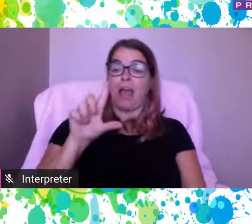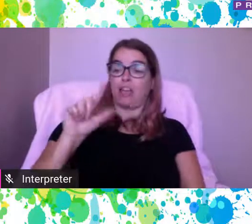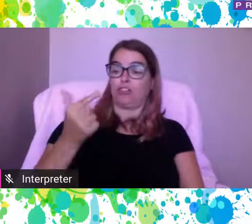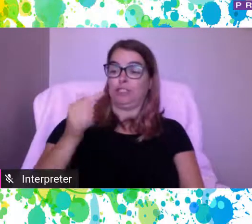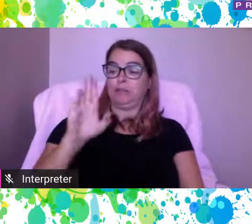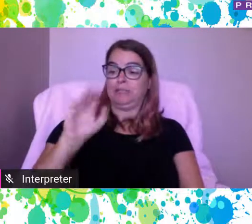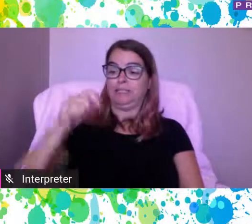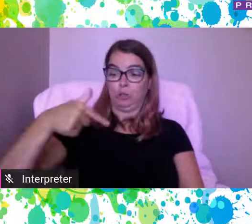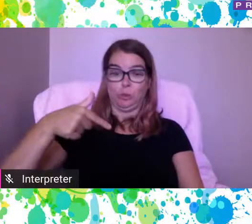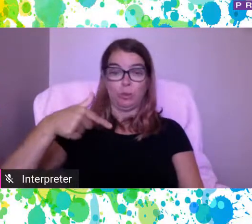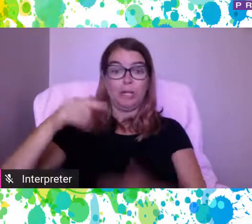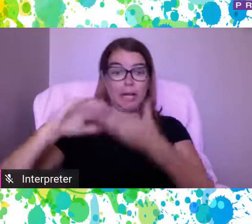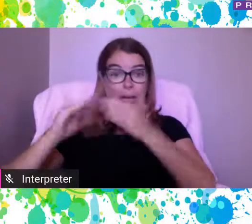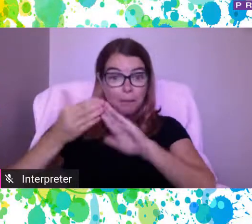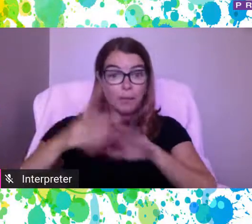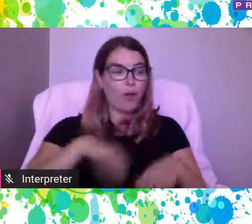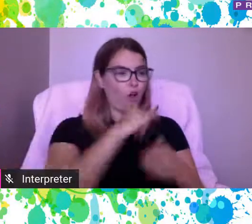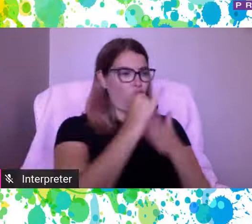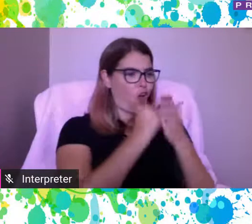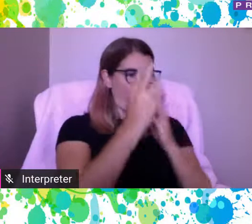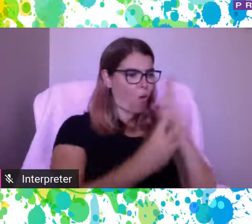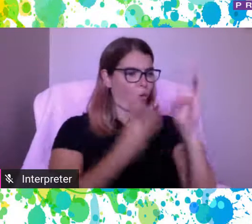been deeply intertwined.